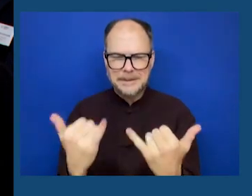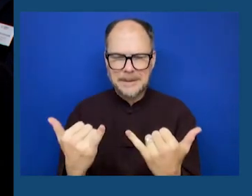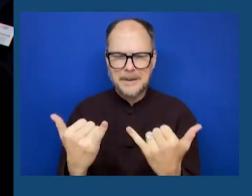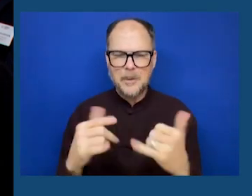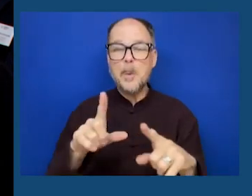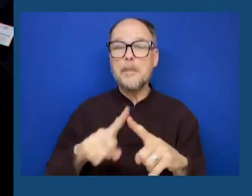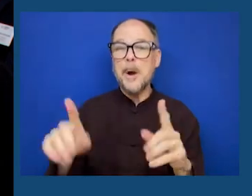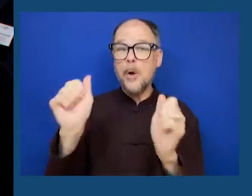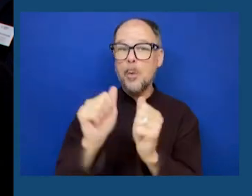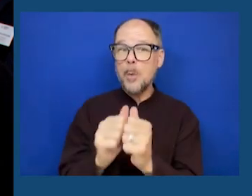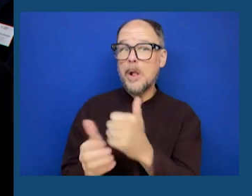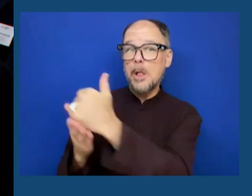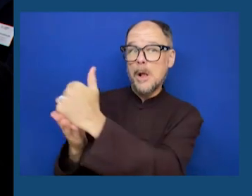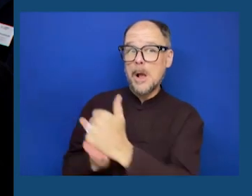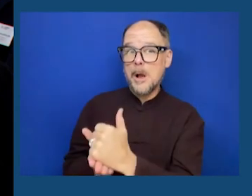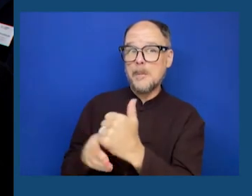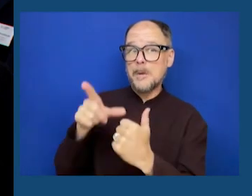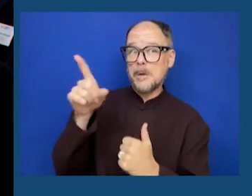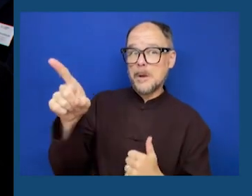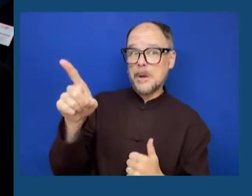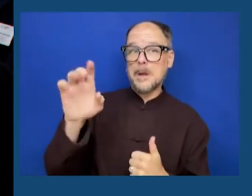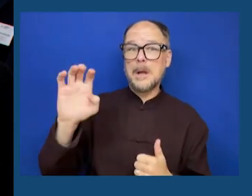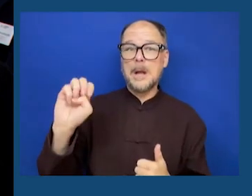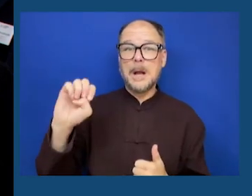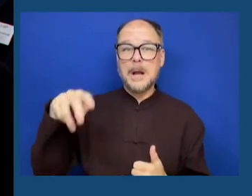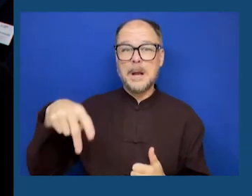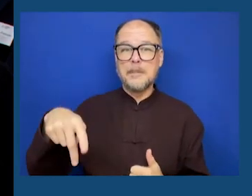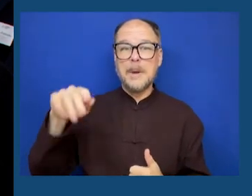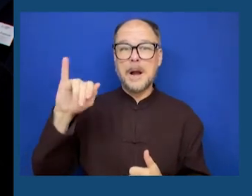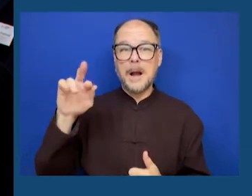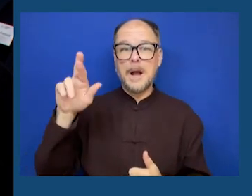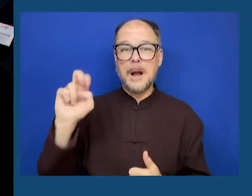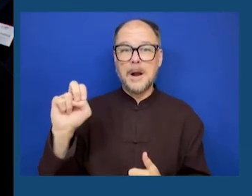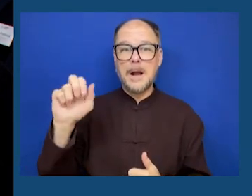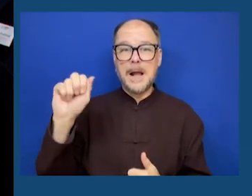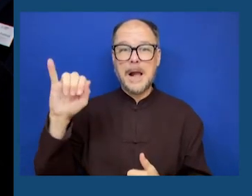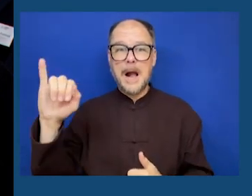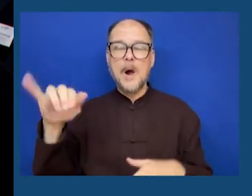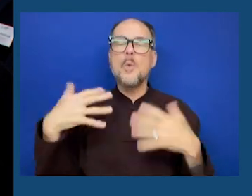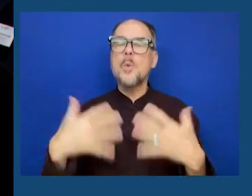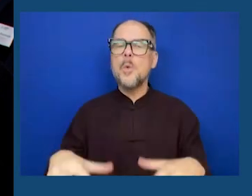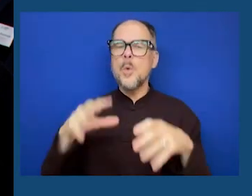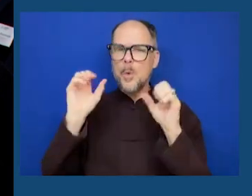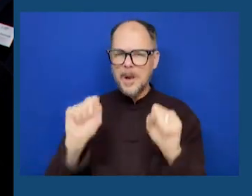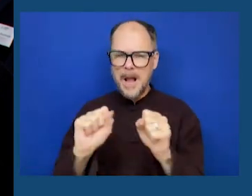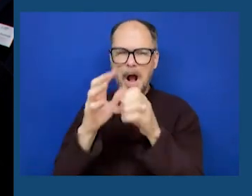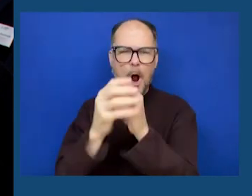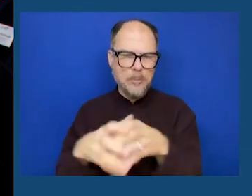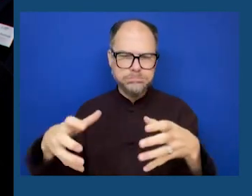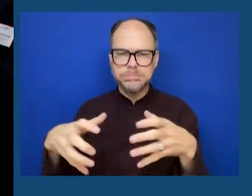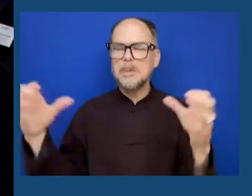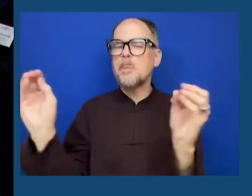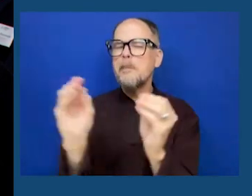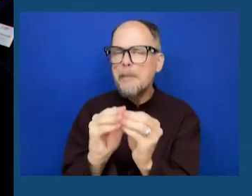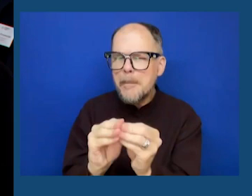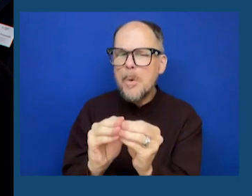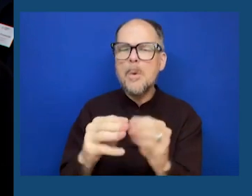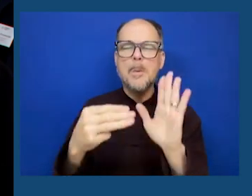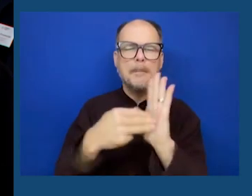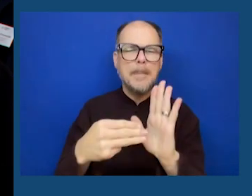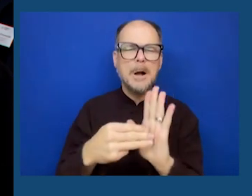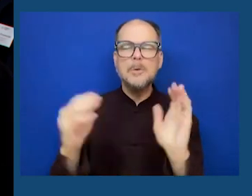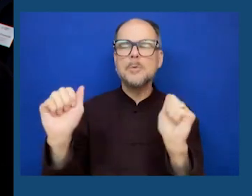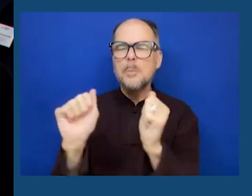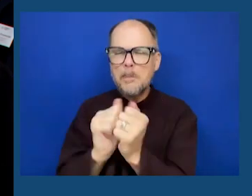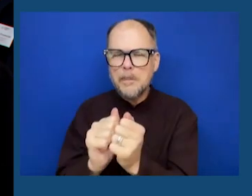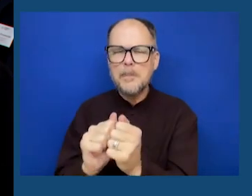of Empire AI, that we can sort of extend that to bigger models, to more emergence of behavior for a lot of downstream applications. But for us, we're mainly